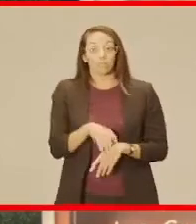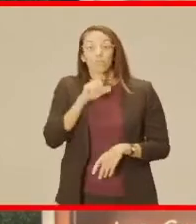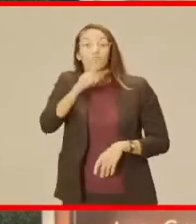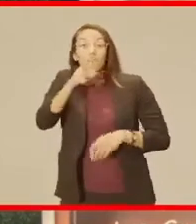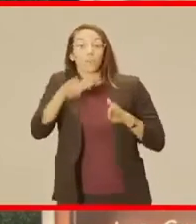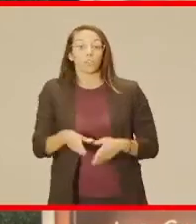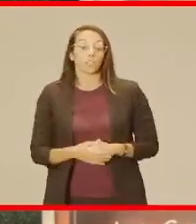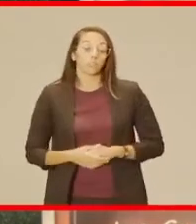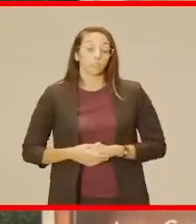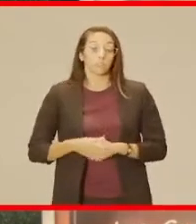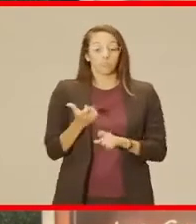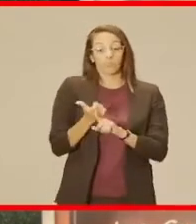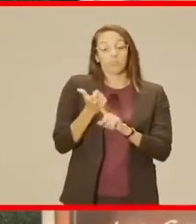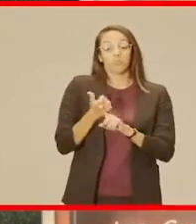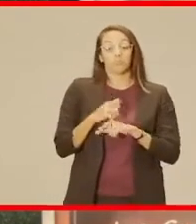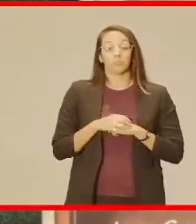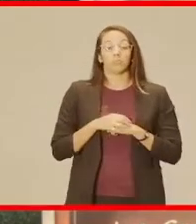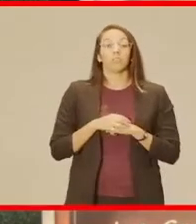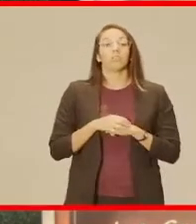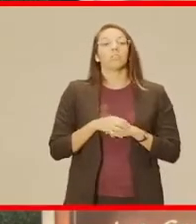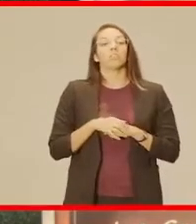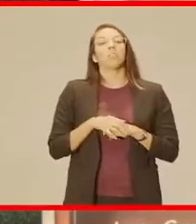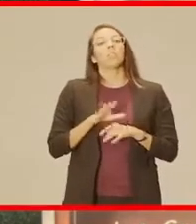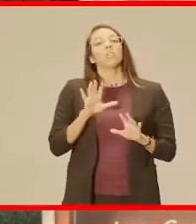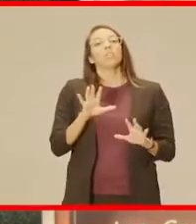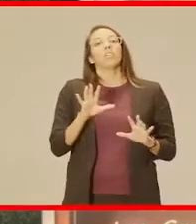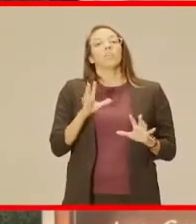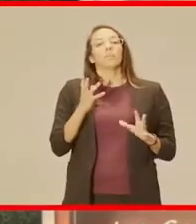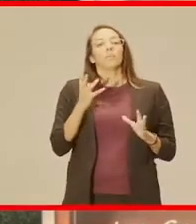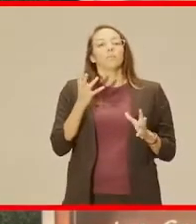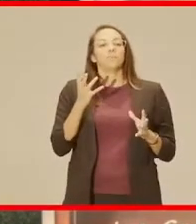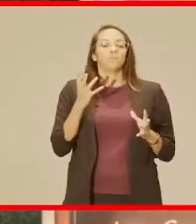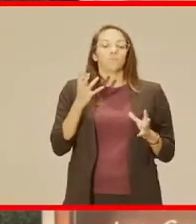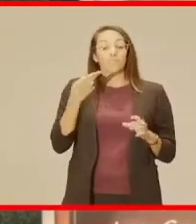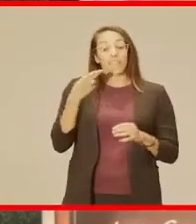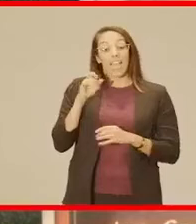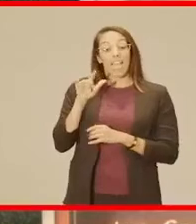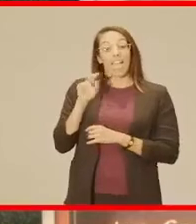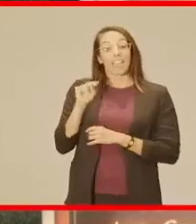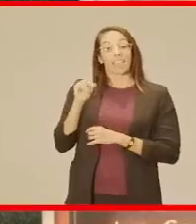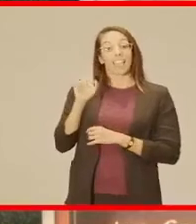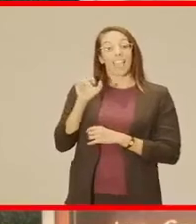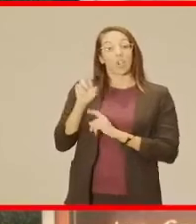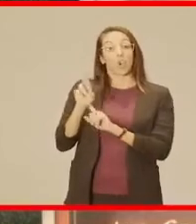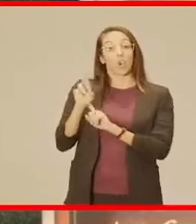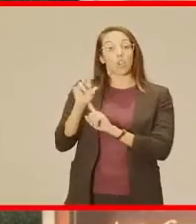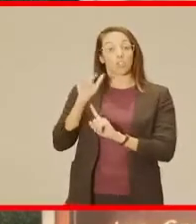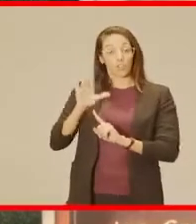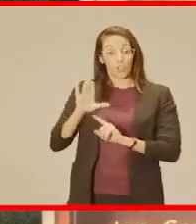And see, one of the beautiful things about Helen Keller's story is that